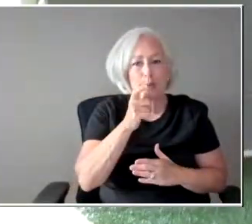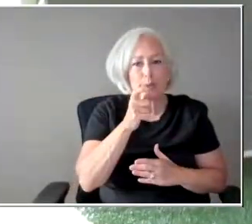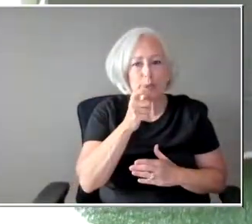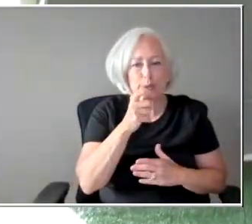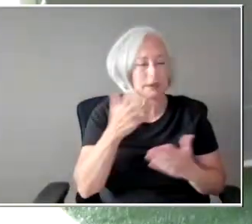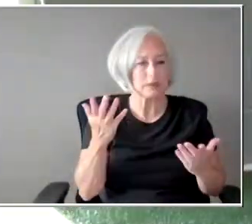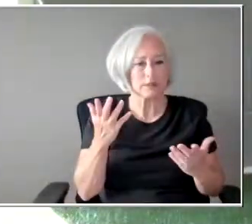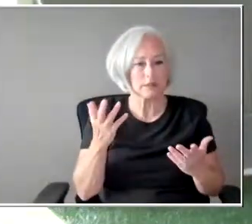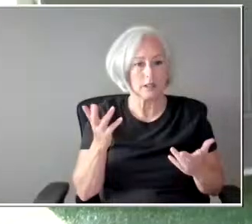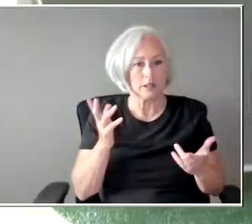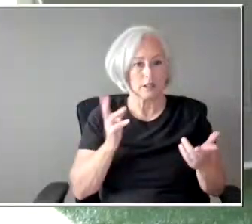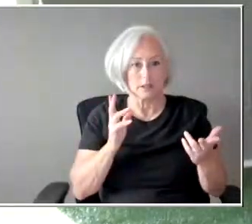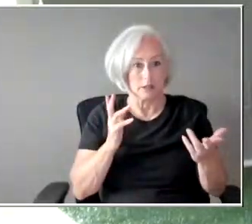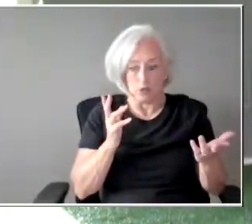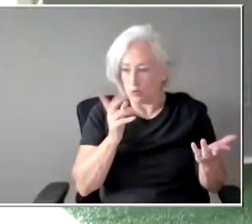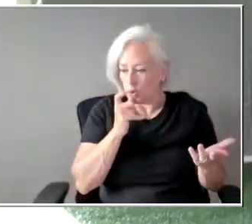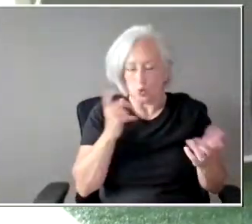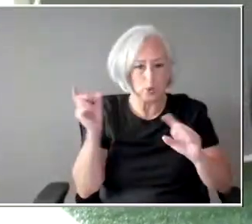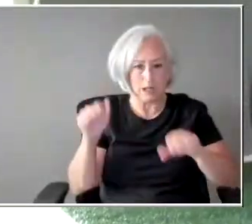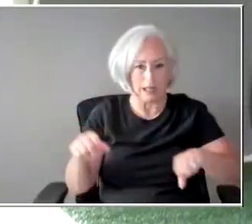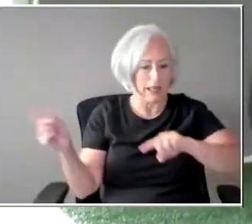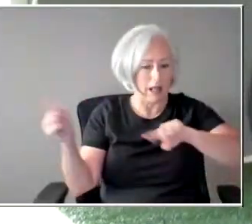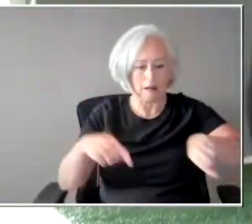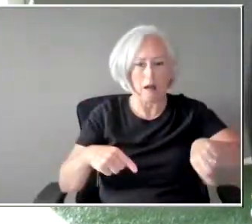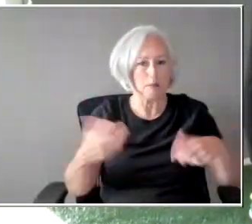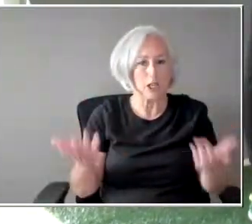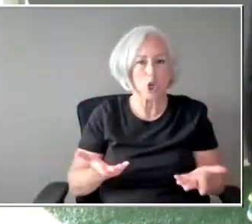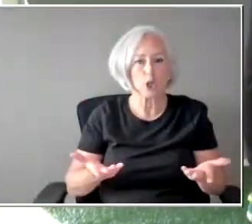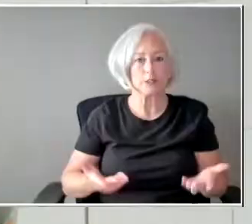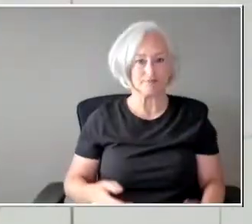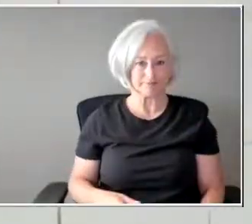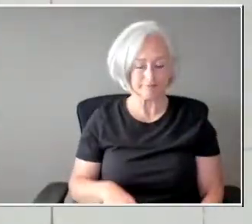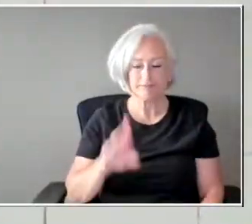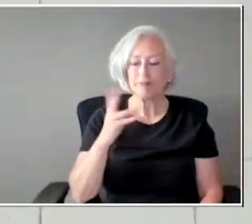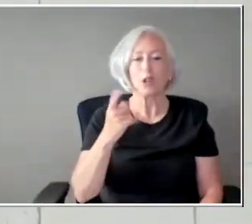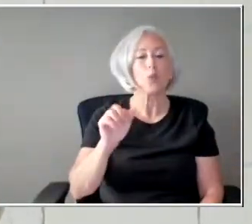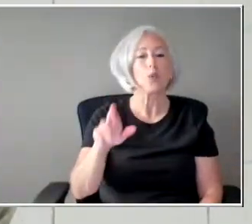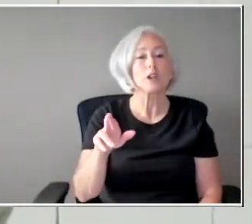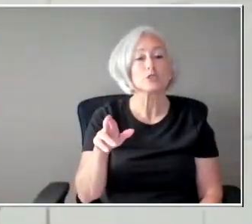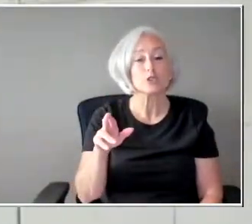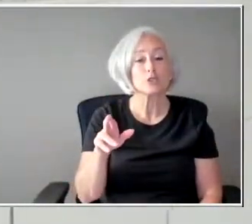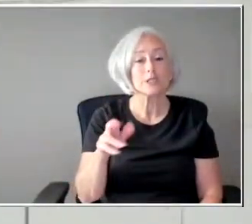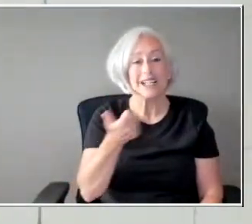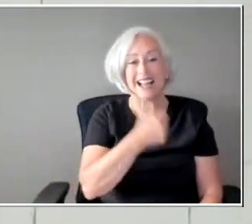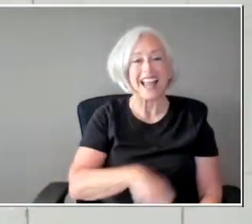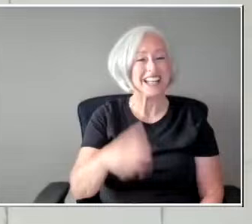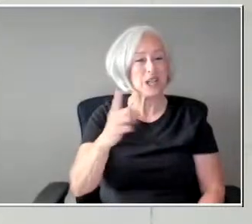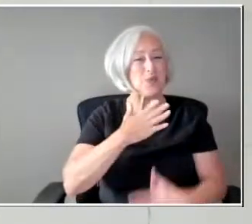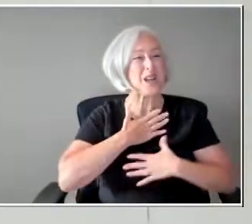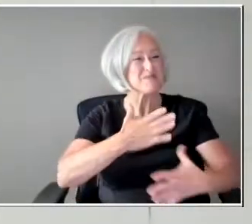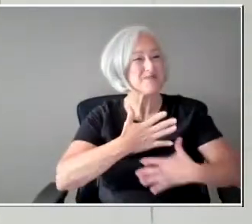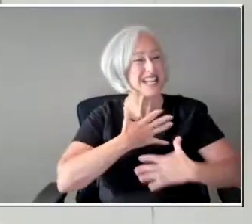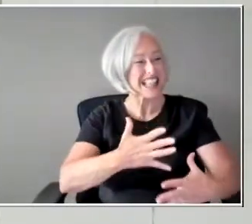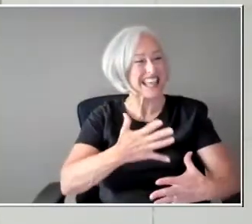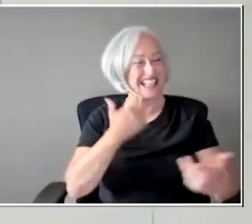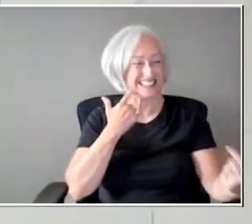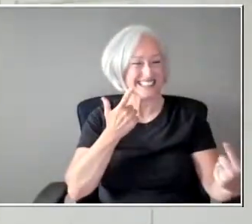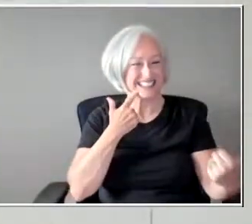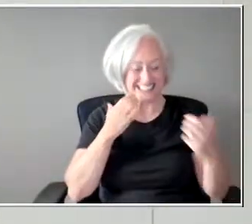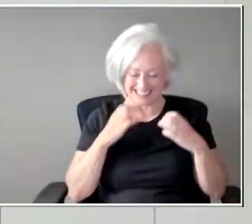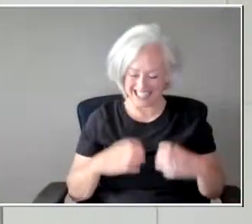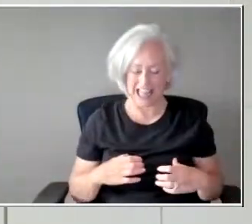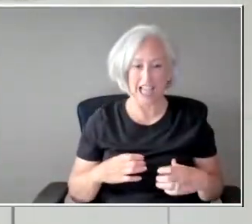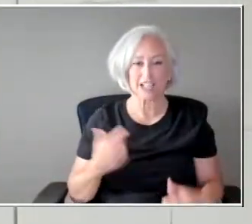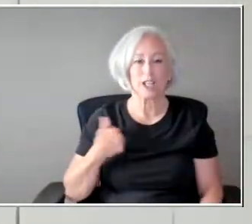know, who's this door open to? I like to say anybody who's breathing is a client here. Our age